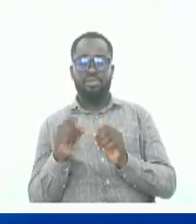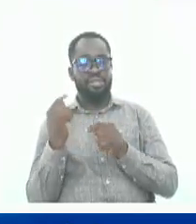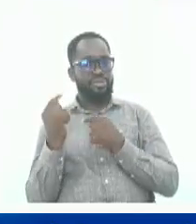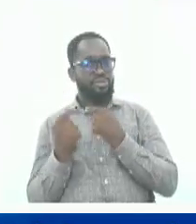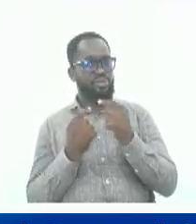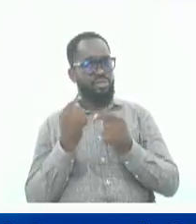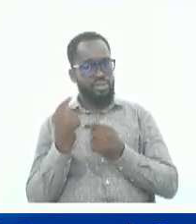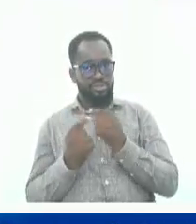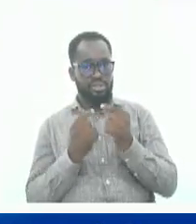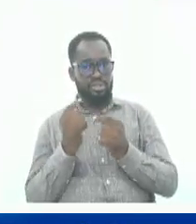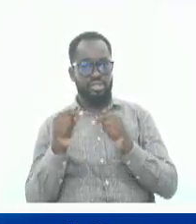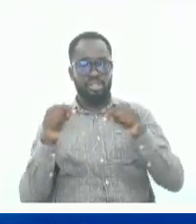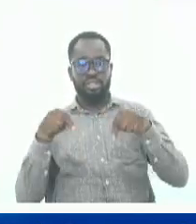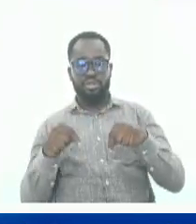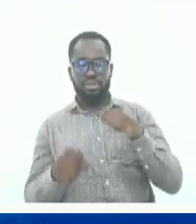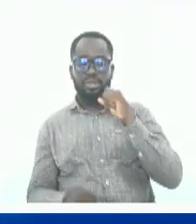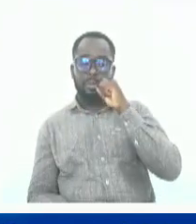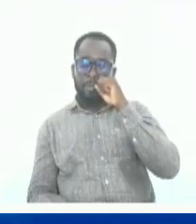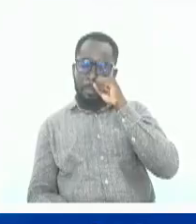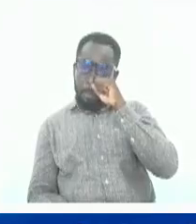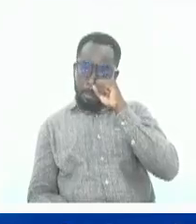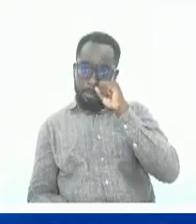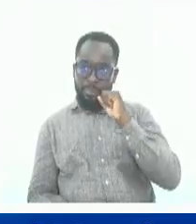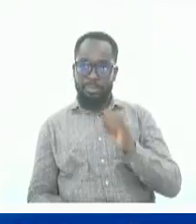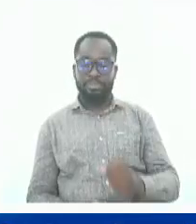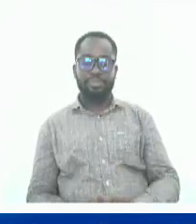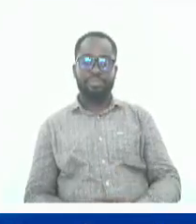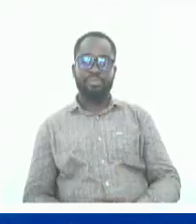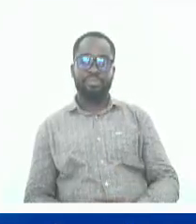considered today.